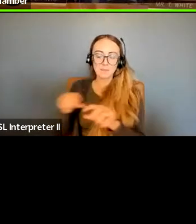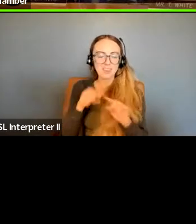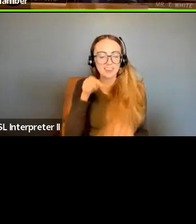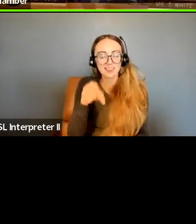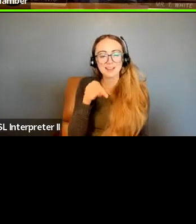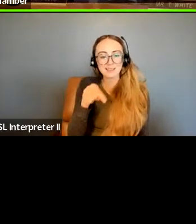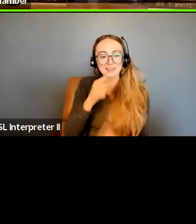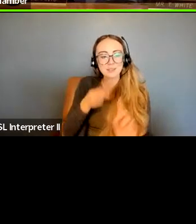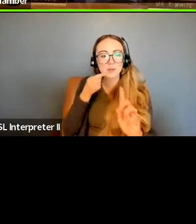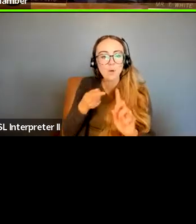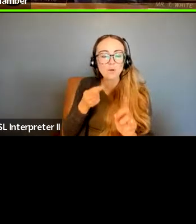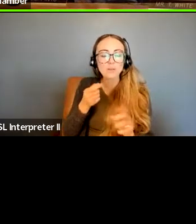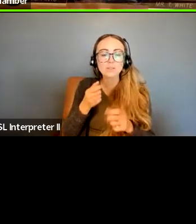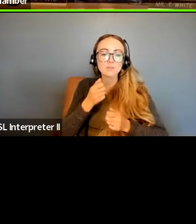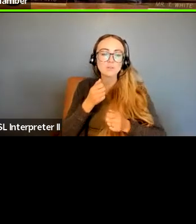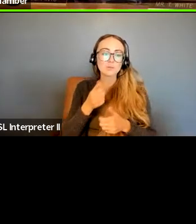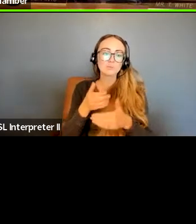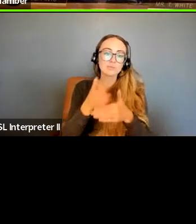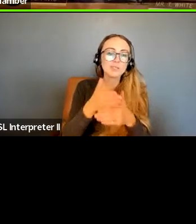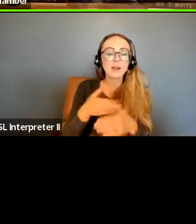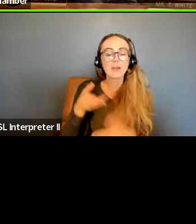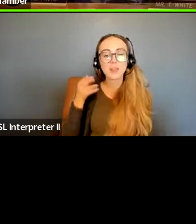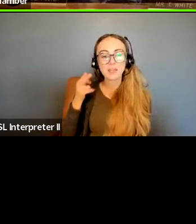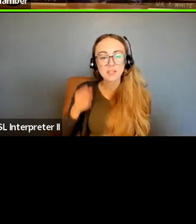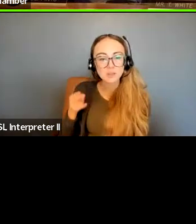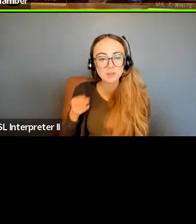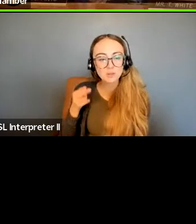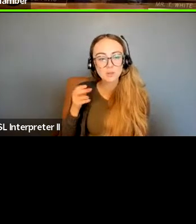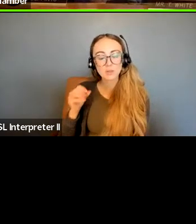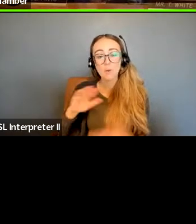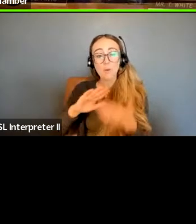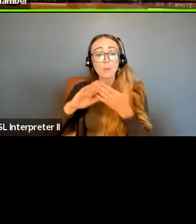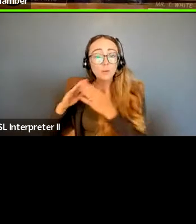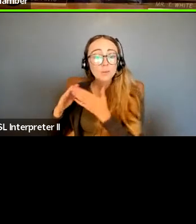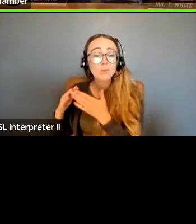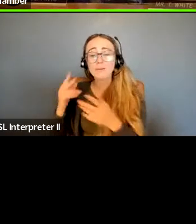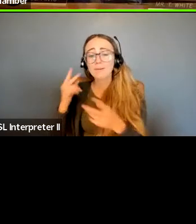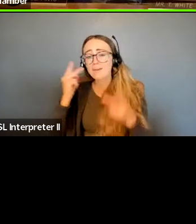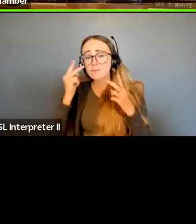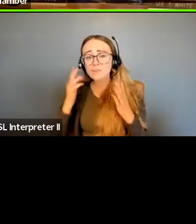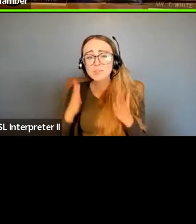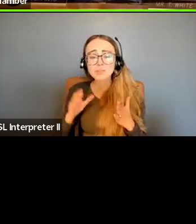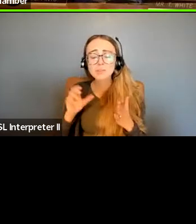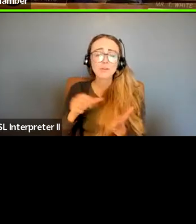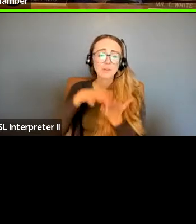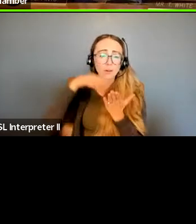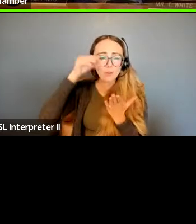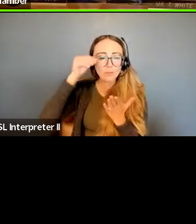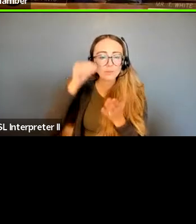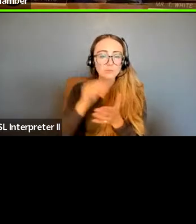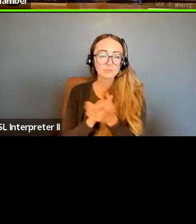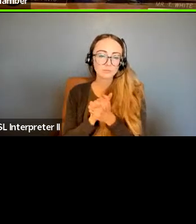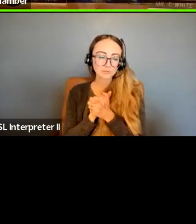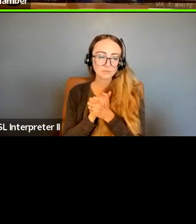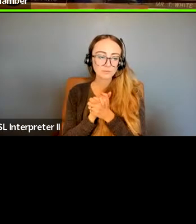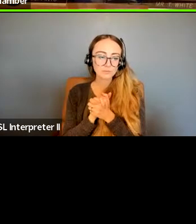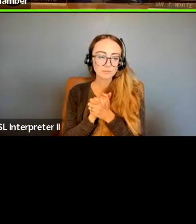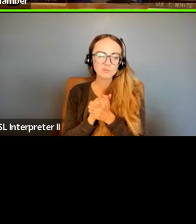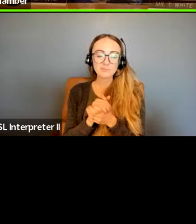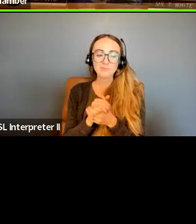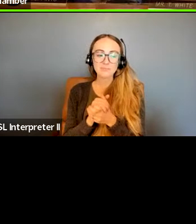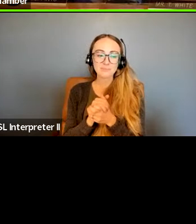share some of the history so that the community and visitors can learn about it. While I